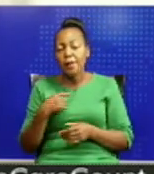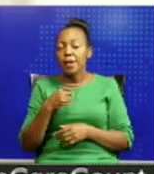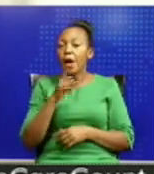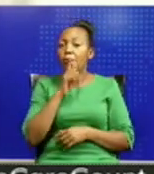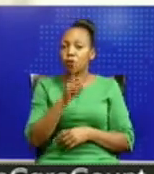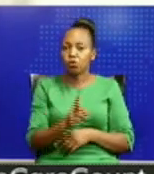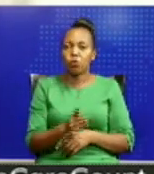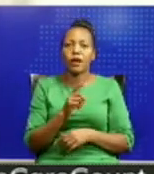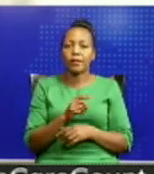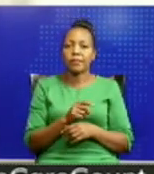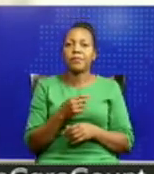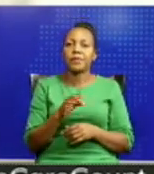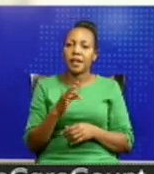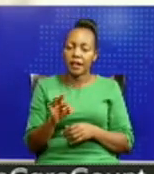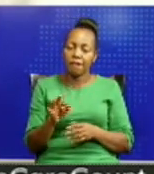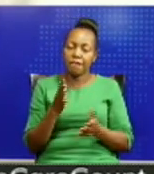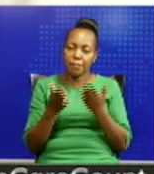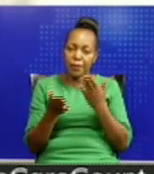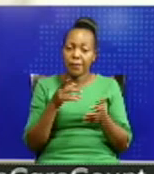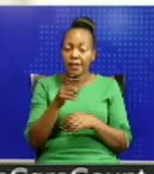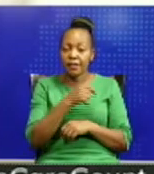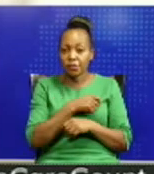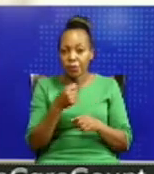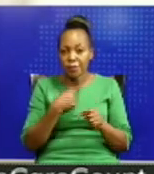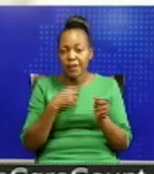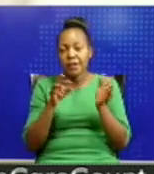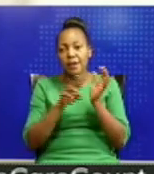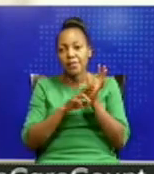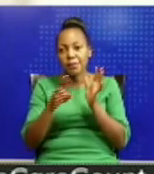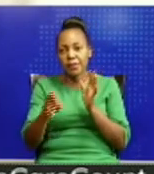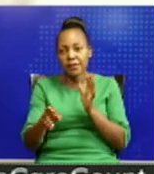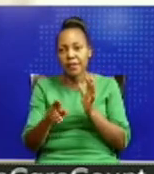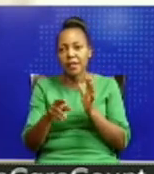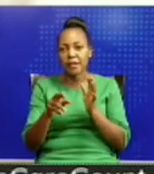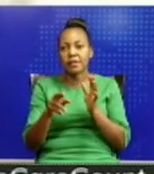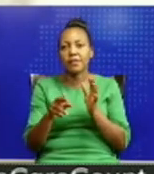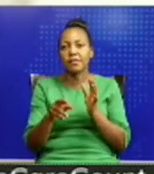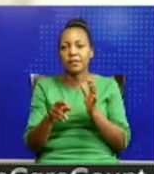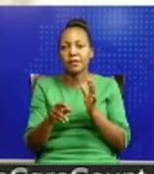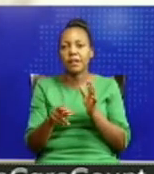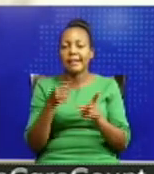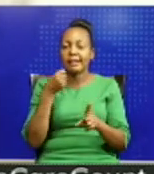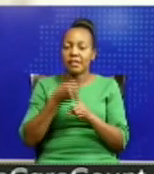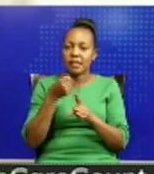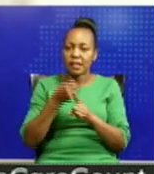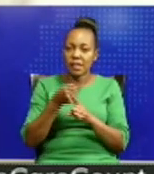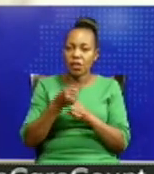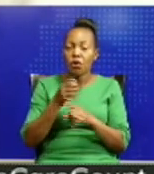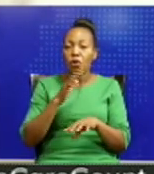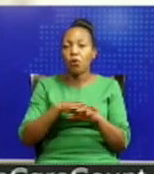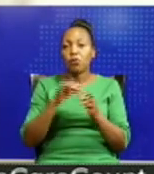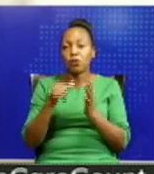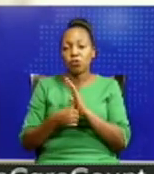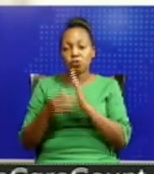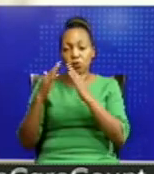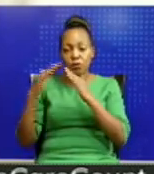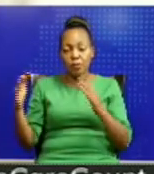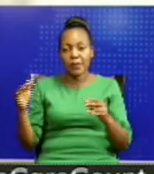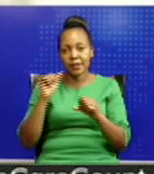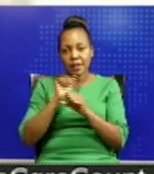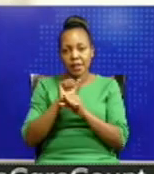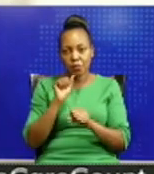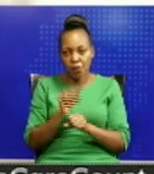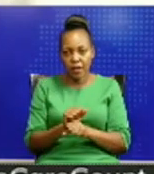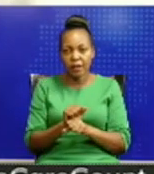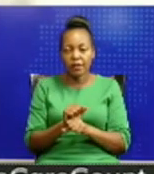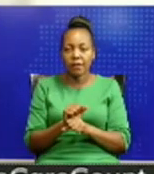sure that if these women representatives play their role on unpaid care and domestic work,